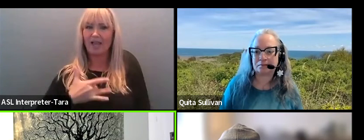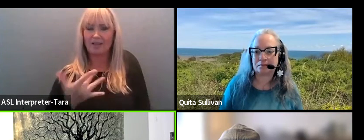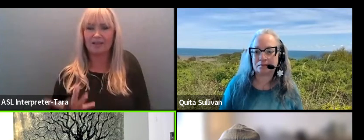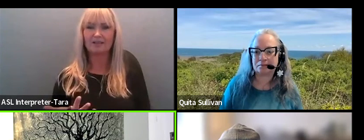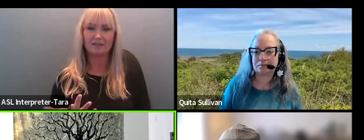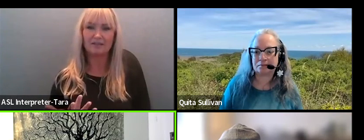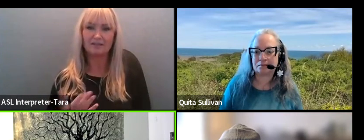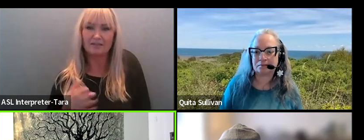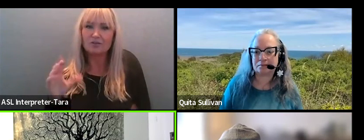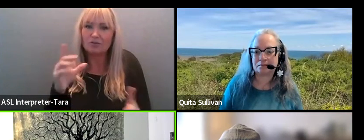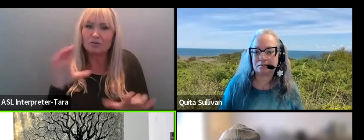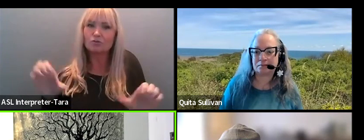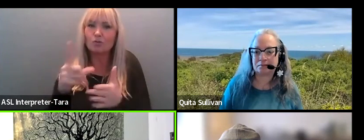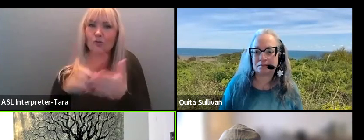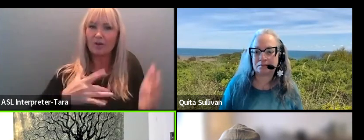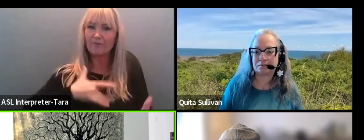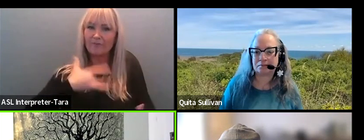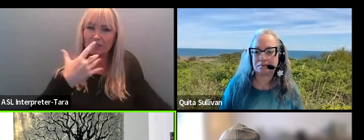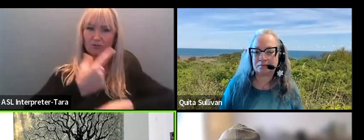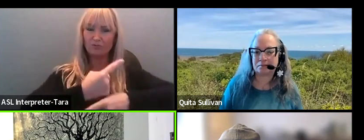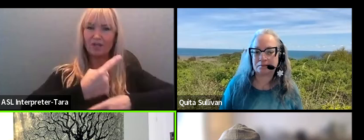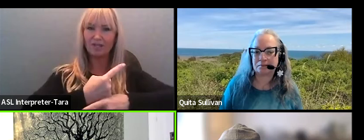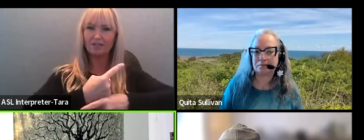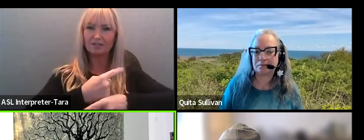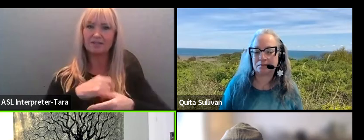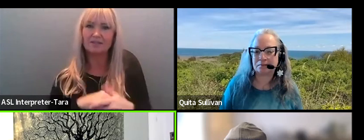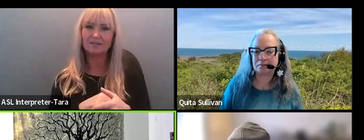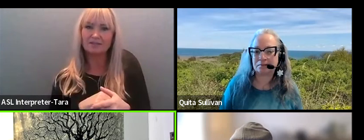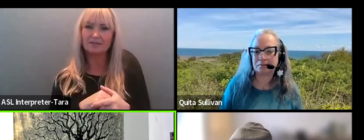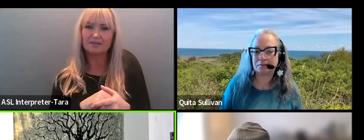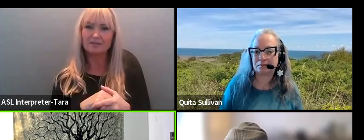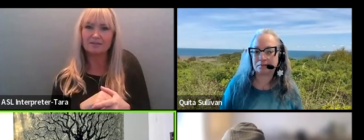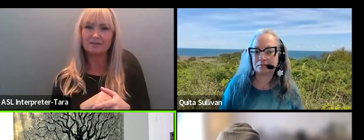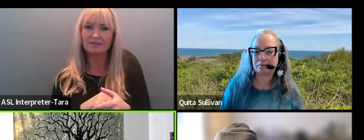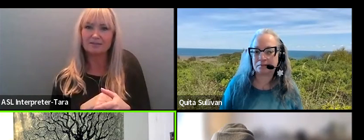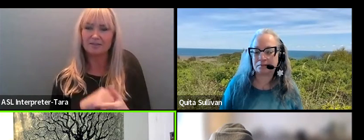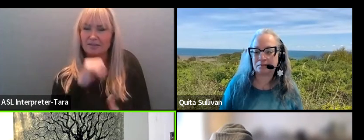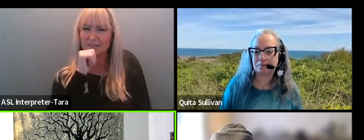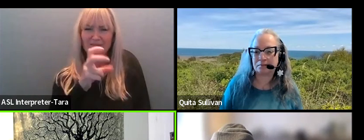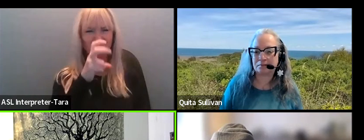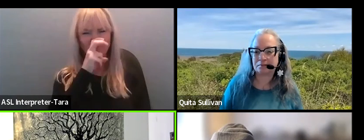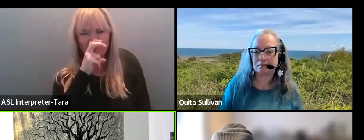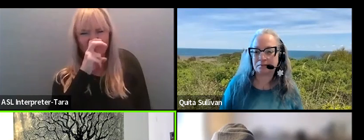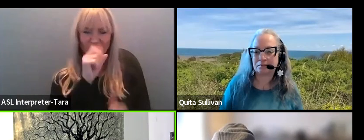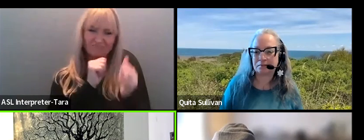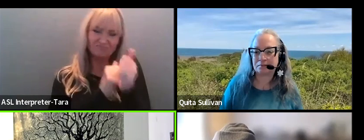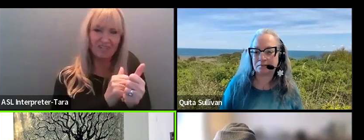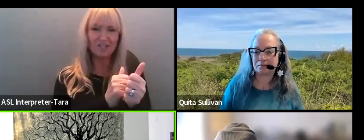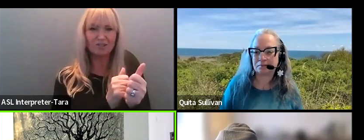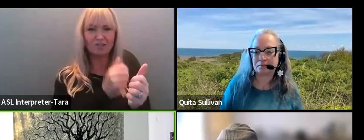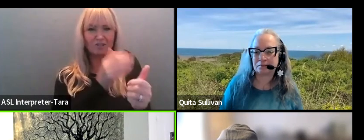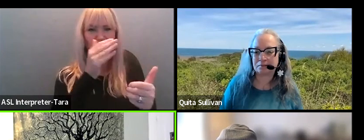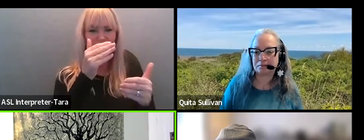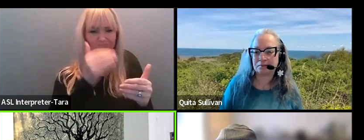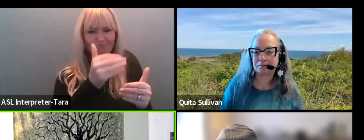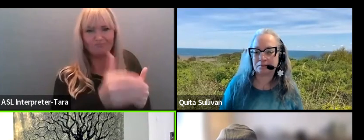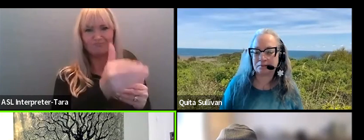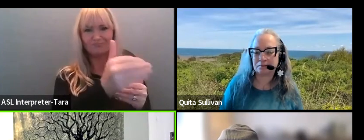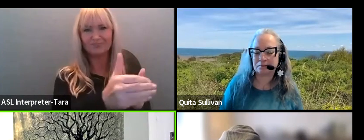you know, do what feels right. There was still this, there wasn't a rigidity to it, which I think is what helped the both of